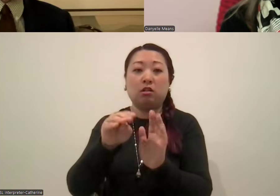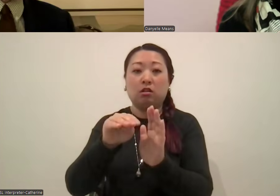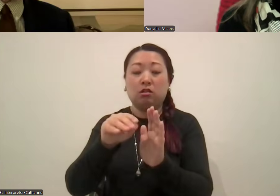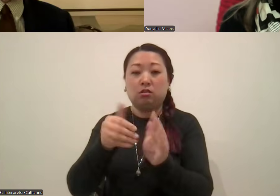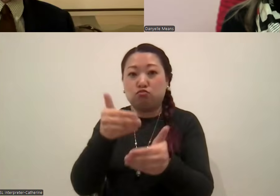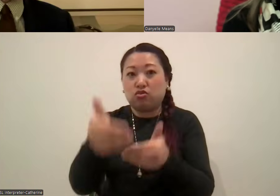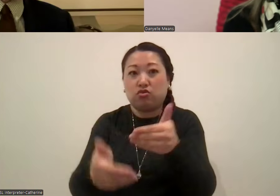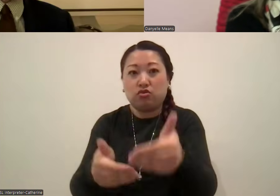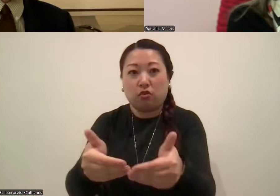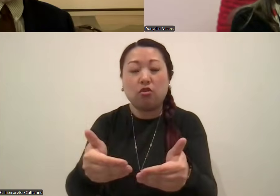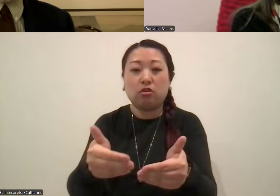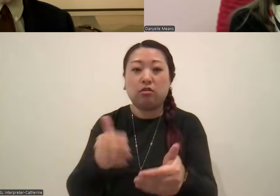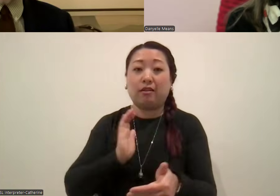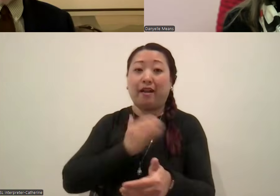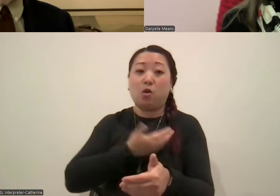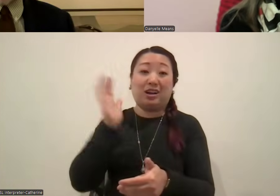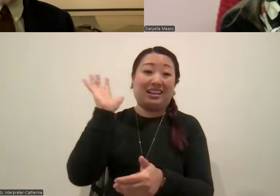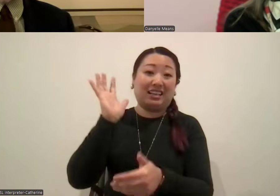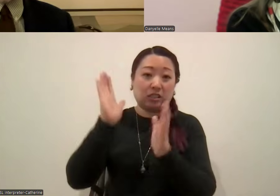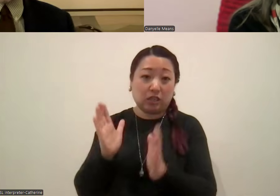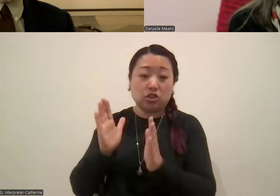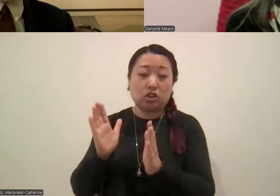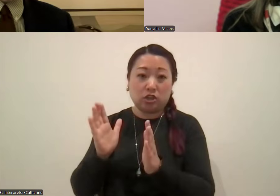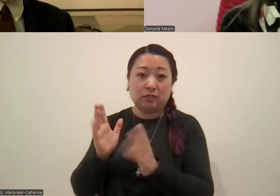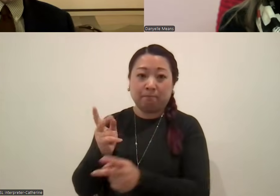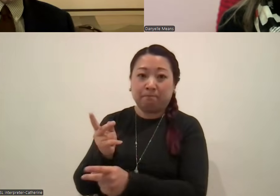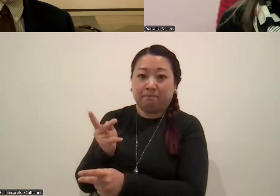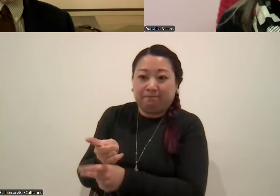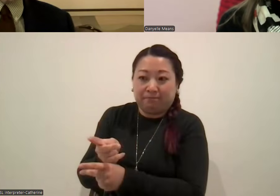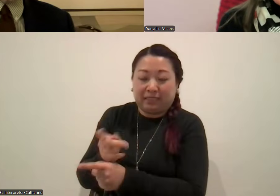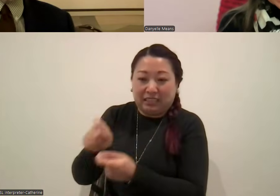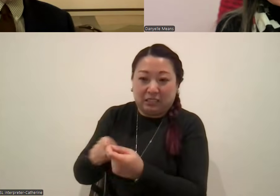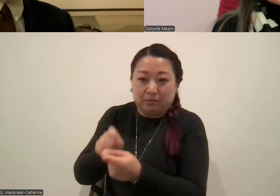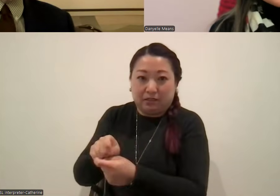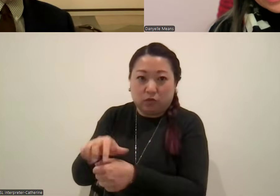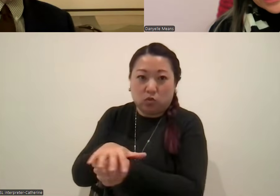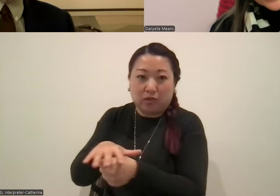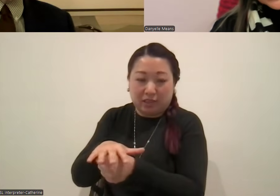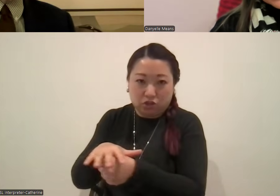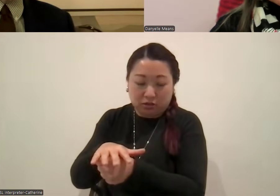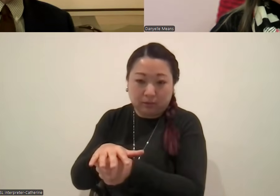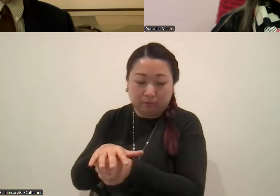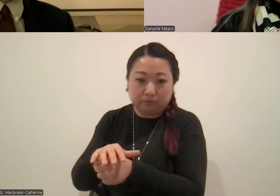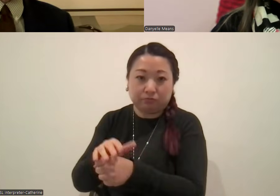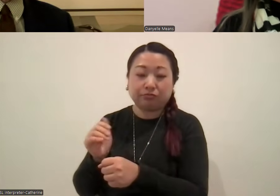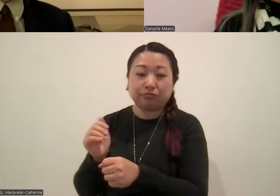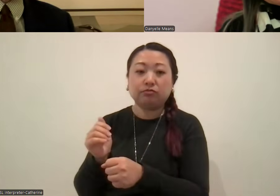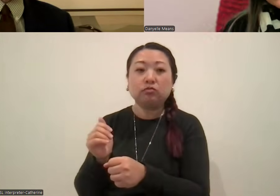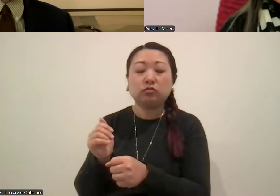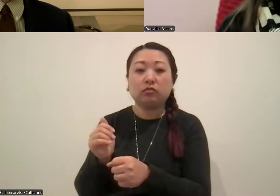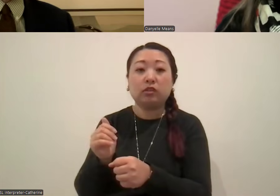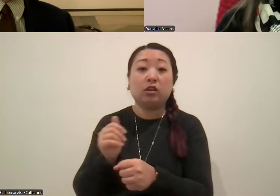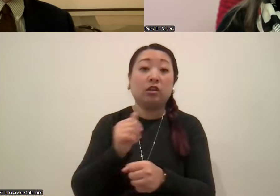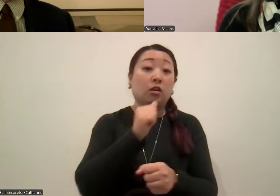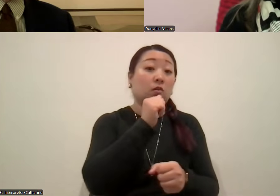our ancestors are housed in a particular location, and